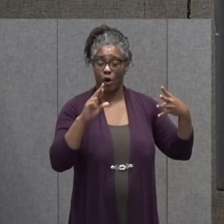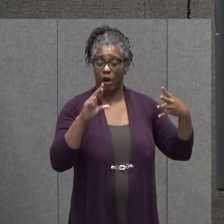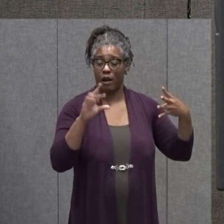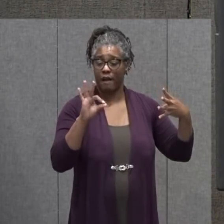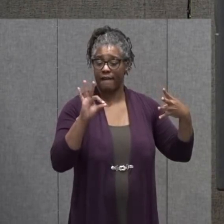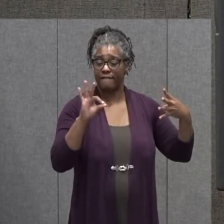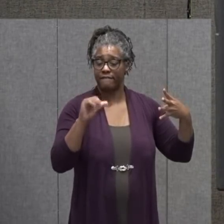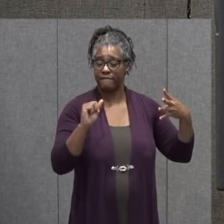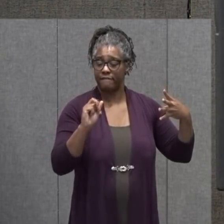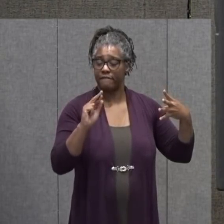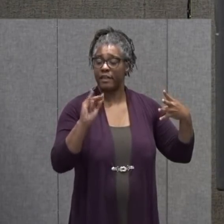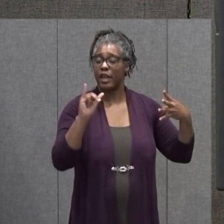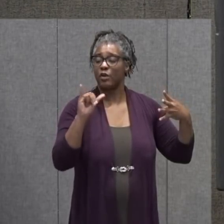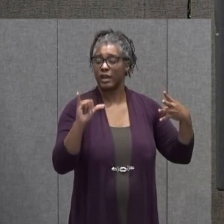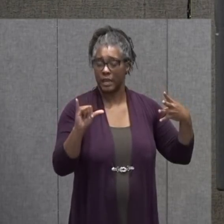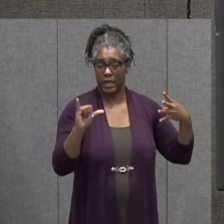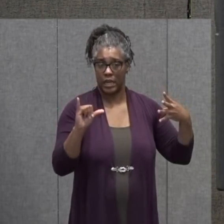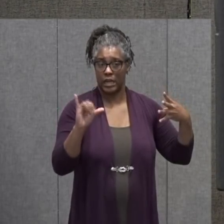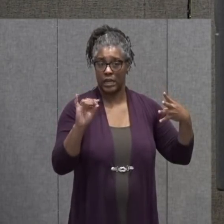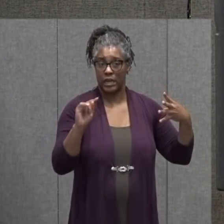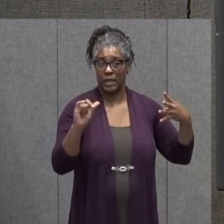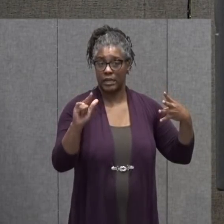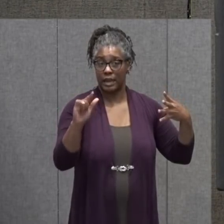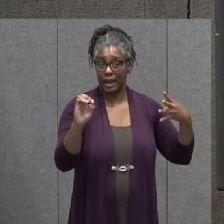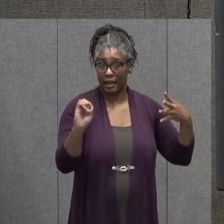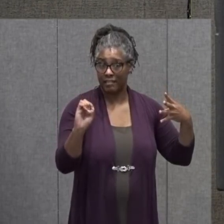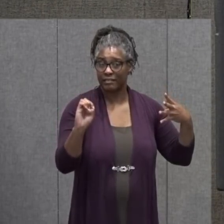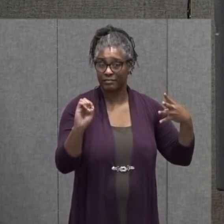different elements in different stories.